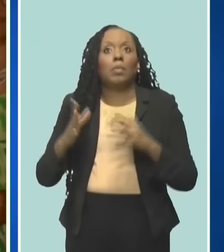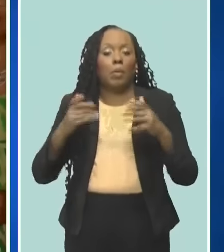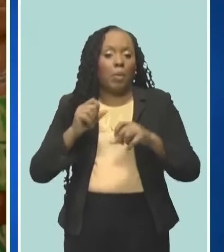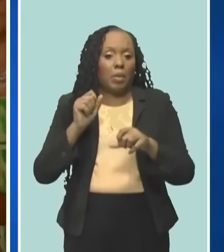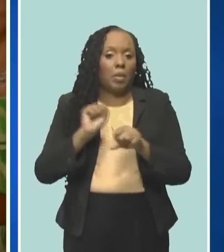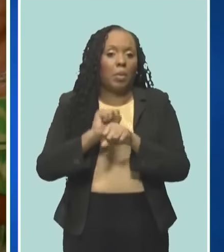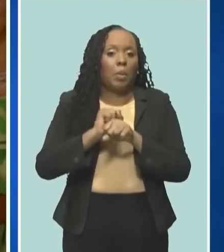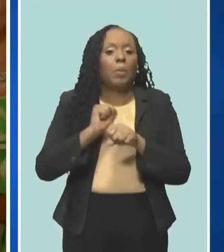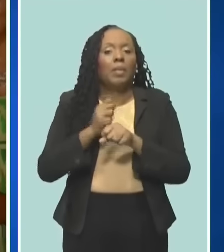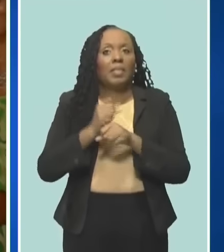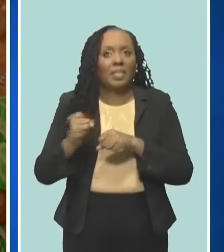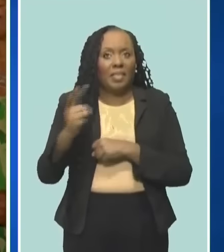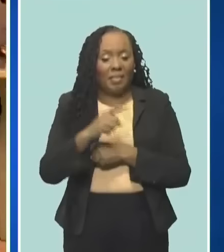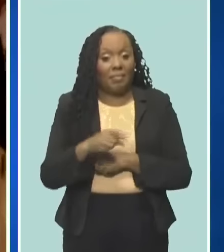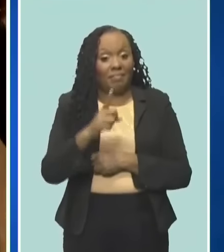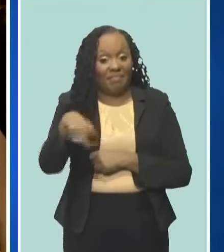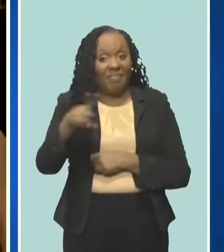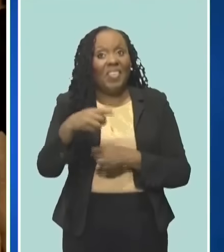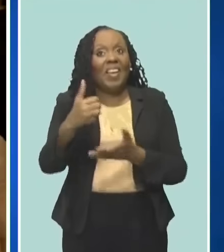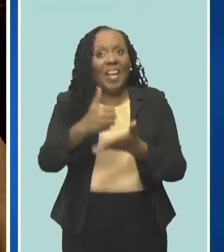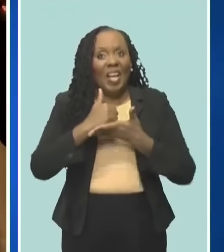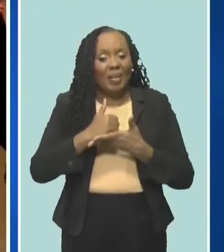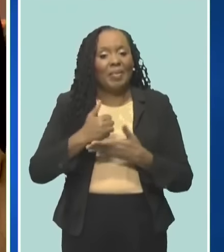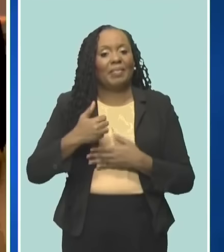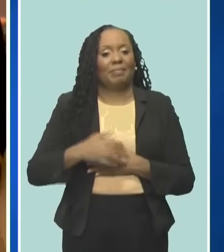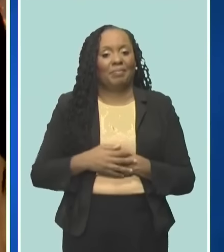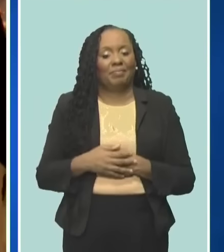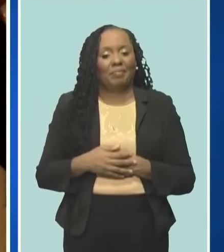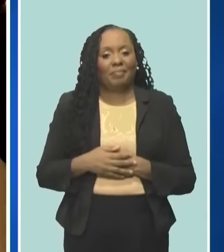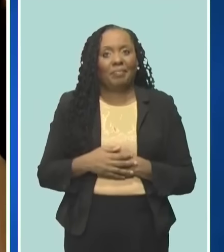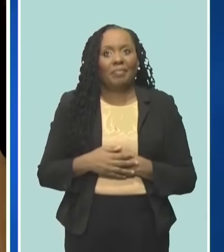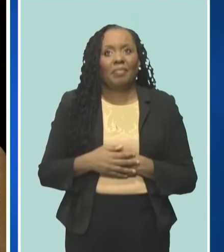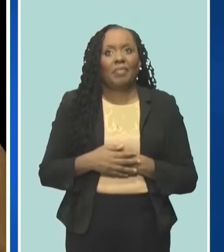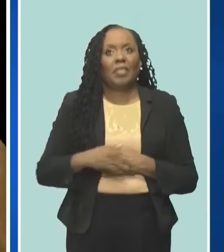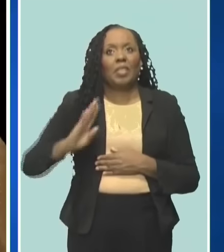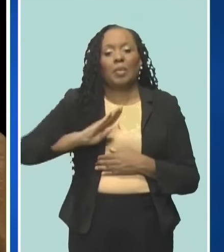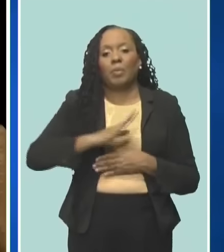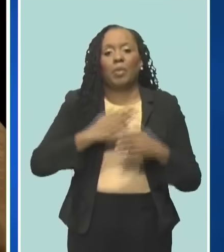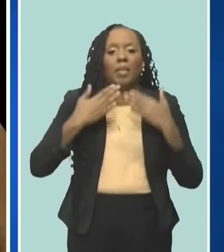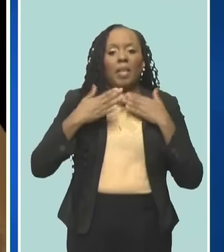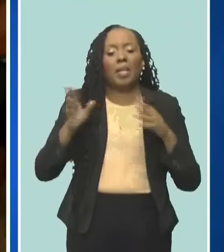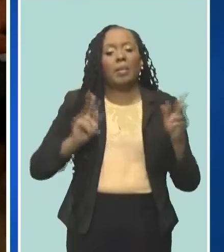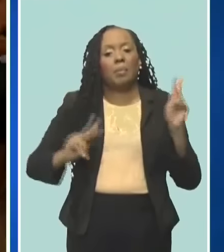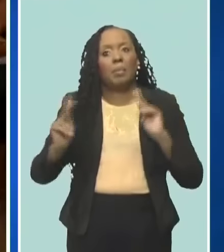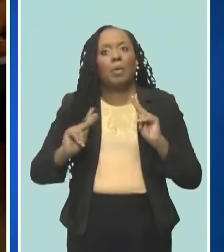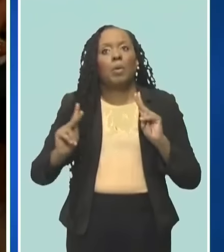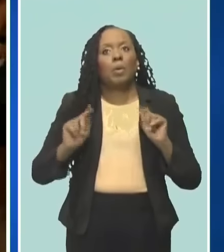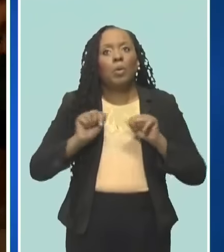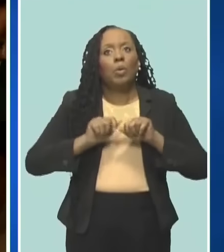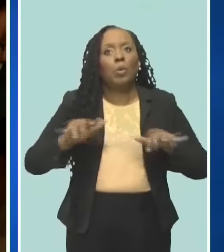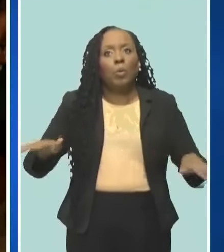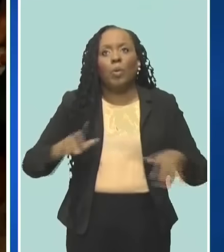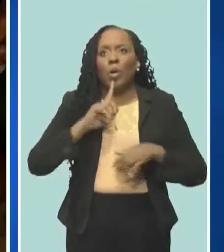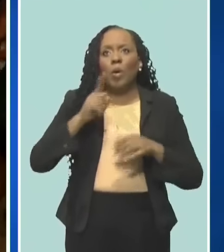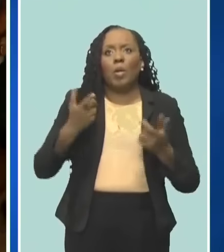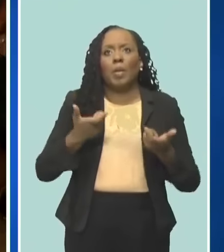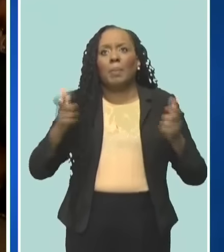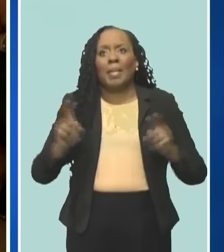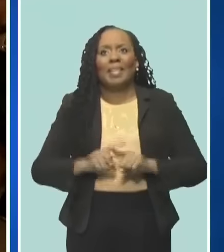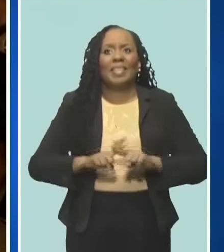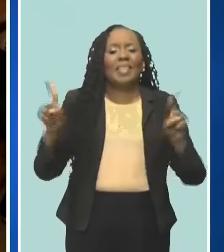you guys are helping us. The Foundation's board thanked those who came out to the event, as it makes a huge difference